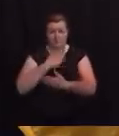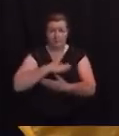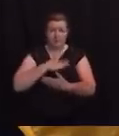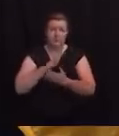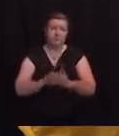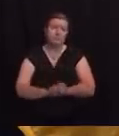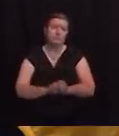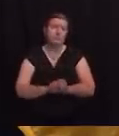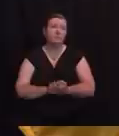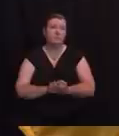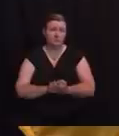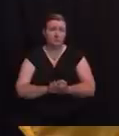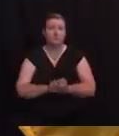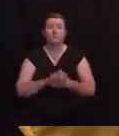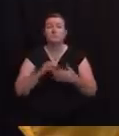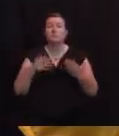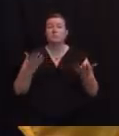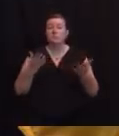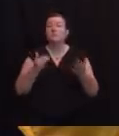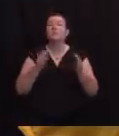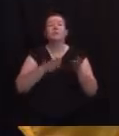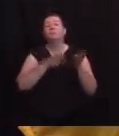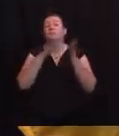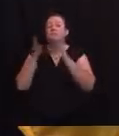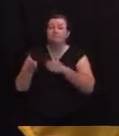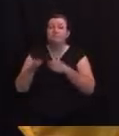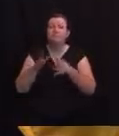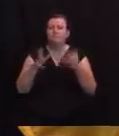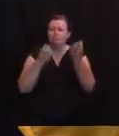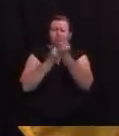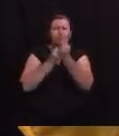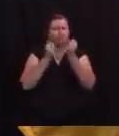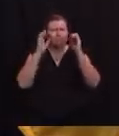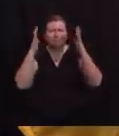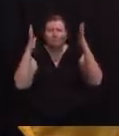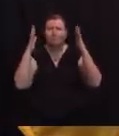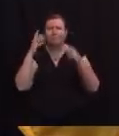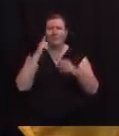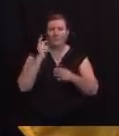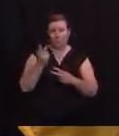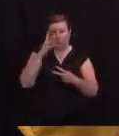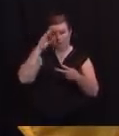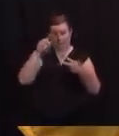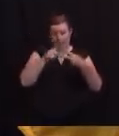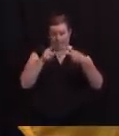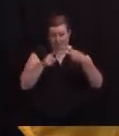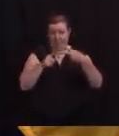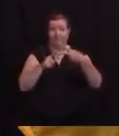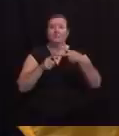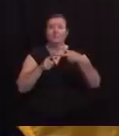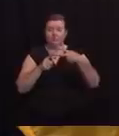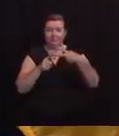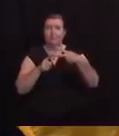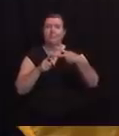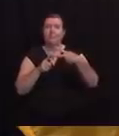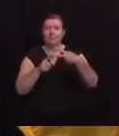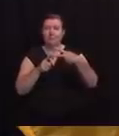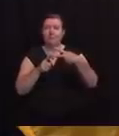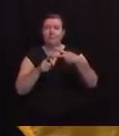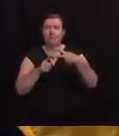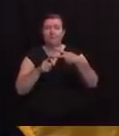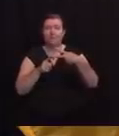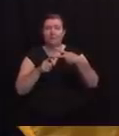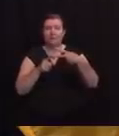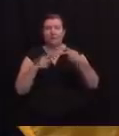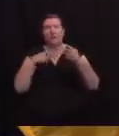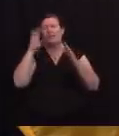Switching gears, I want to give a huge shout out to these gentlemen. Actually, two gentlemen. We don't have their pictures unless